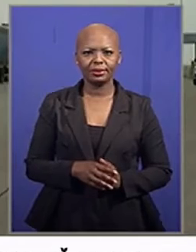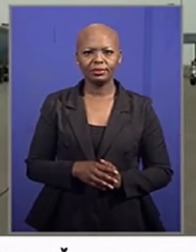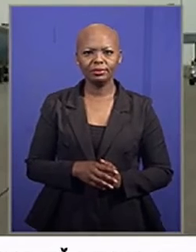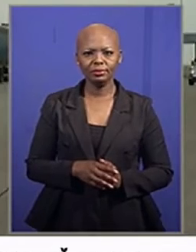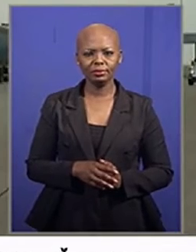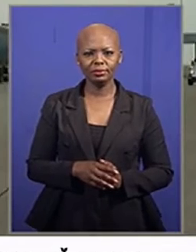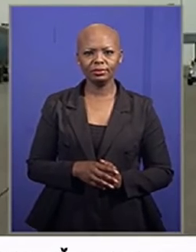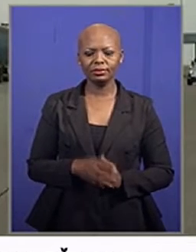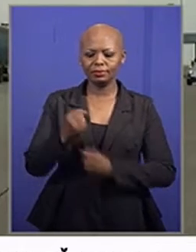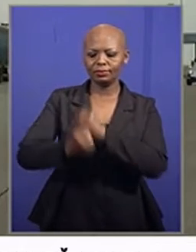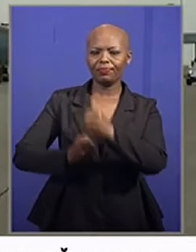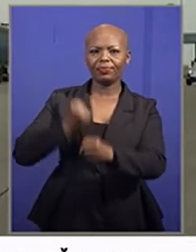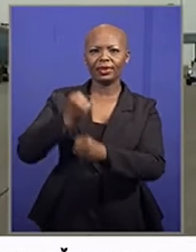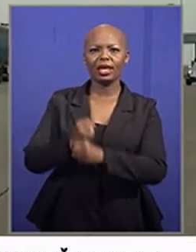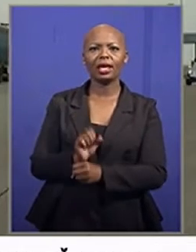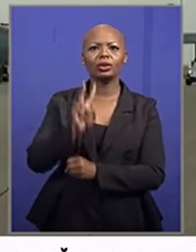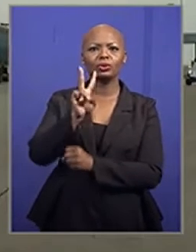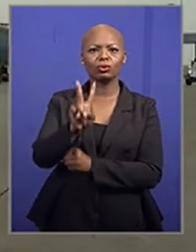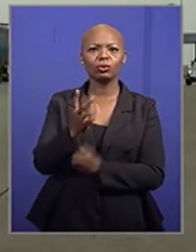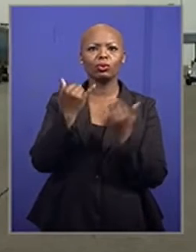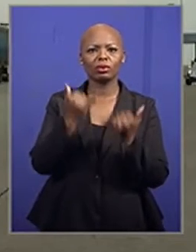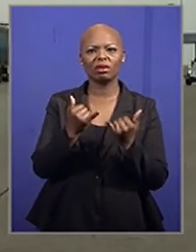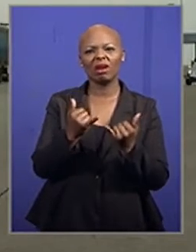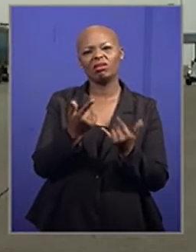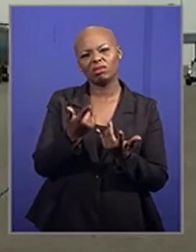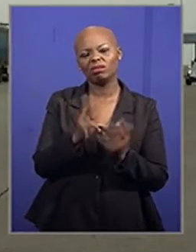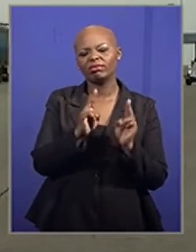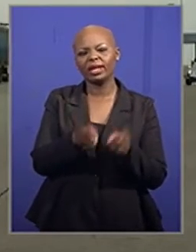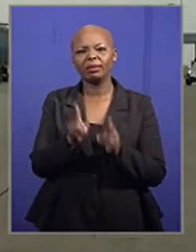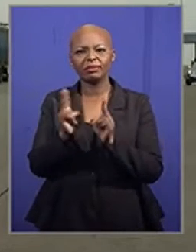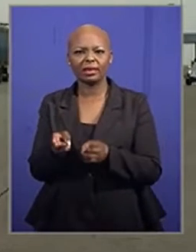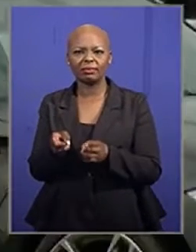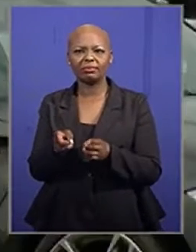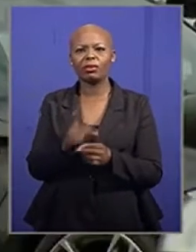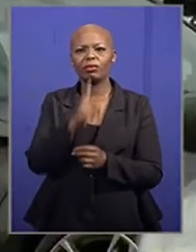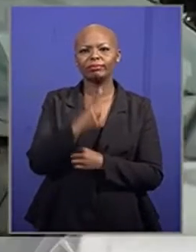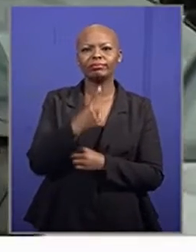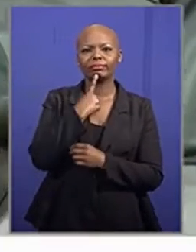Morago ga dingwaga di le pedi tsa kwelotlase ya dintsho go tlhokafetse batho ba le